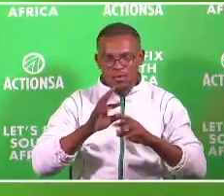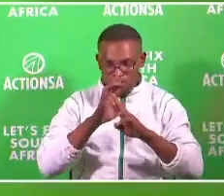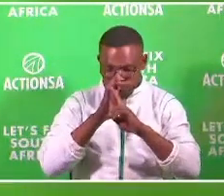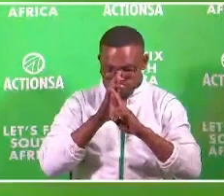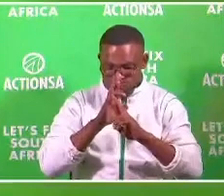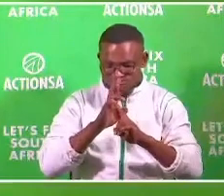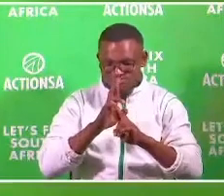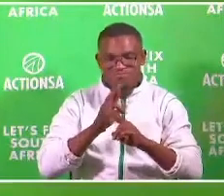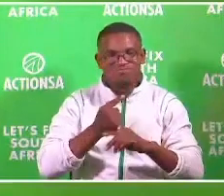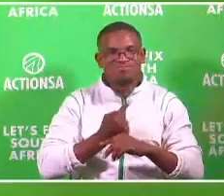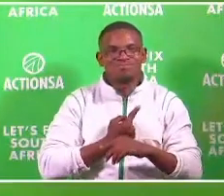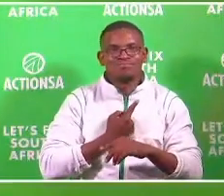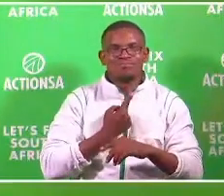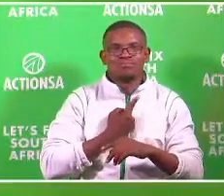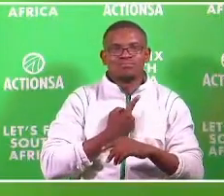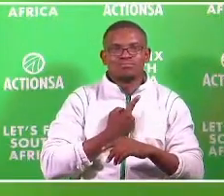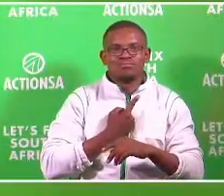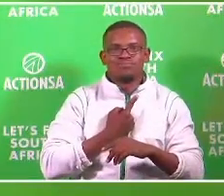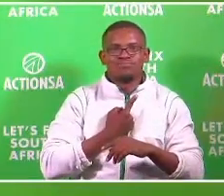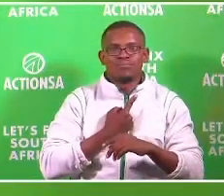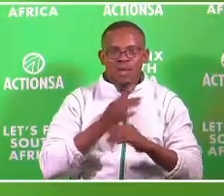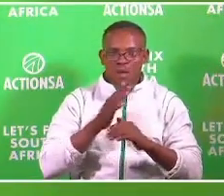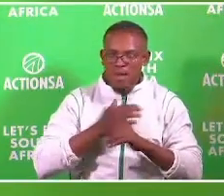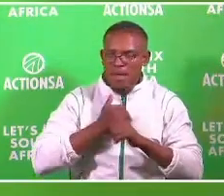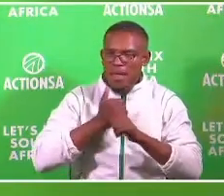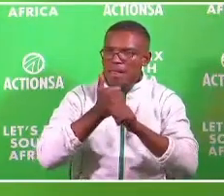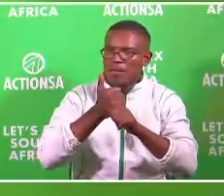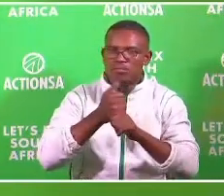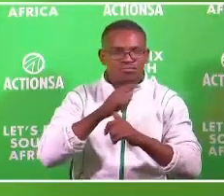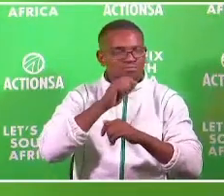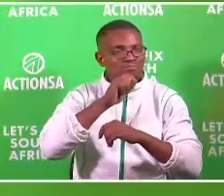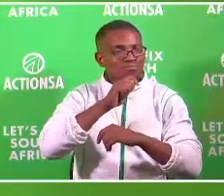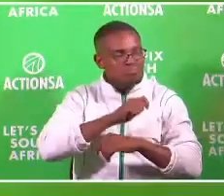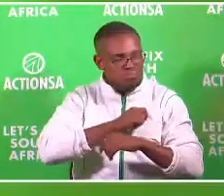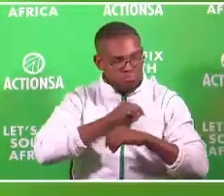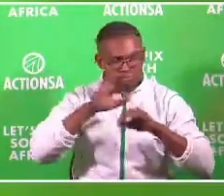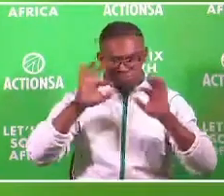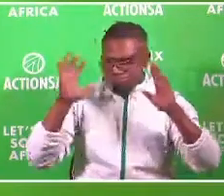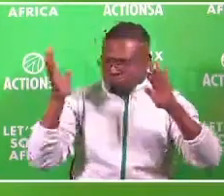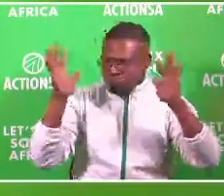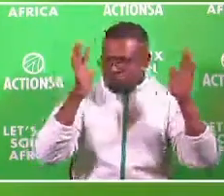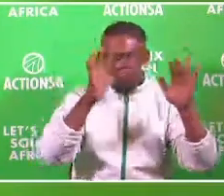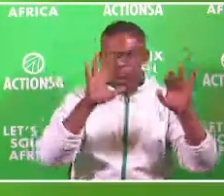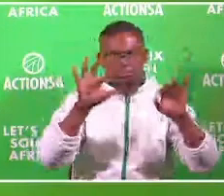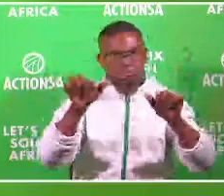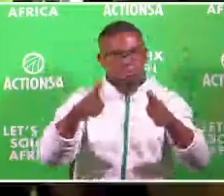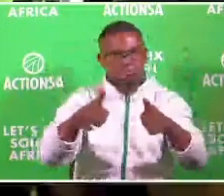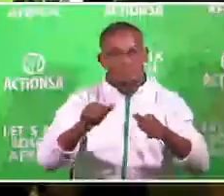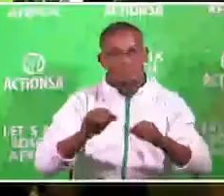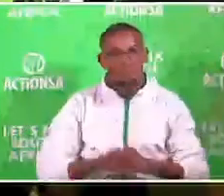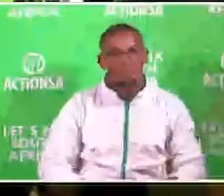self-reflective. Delegates, you were truly exceptional.